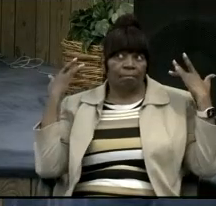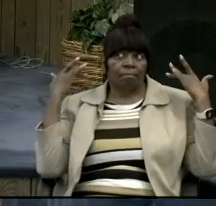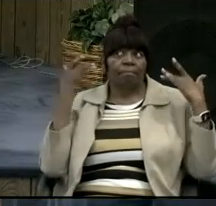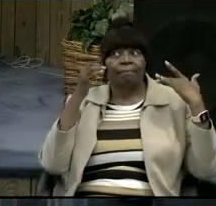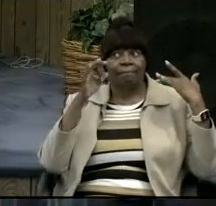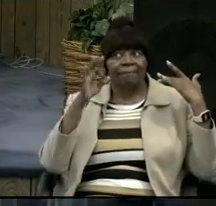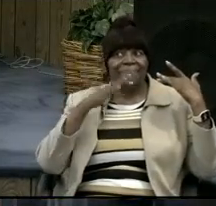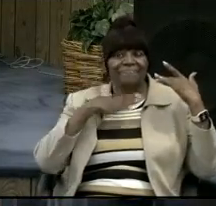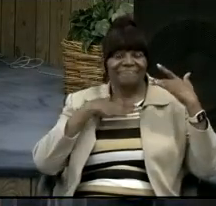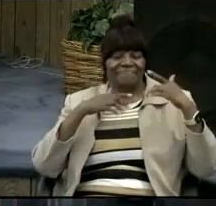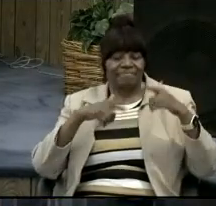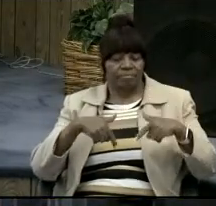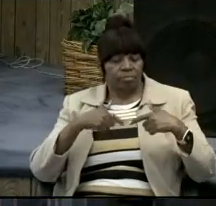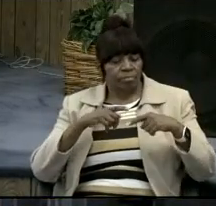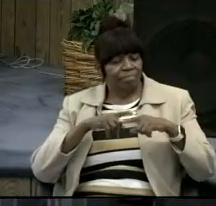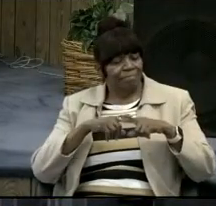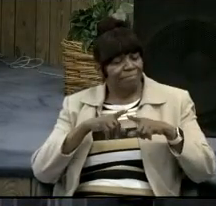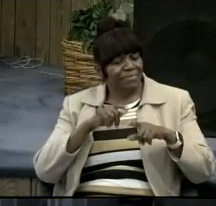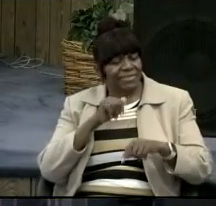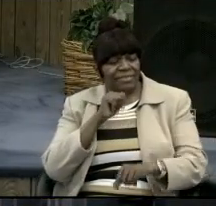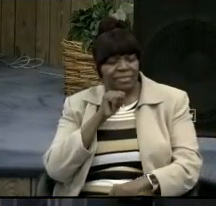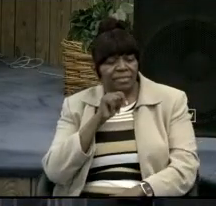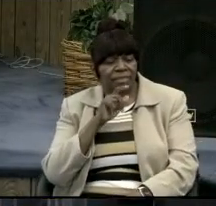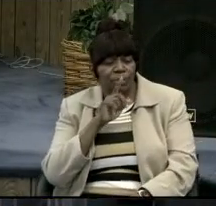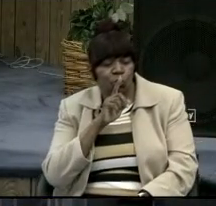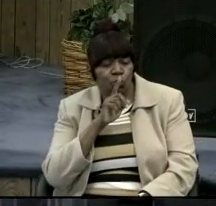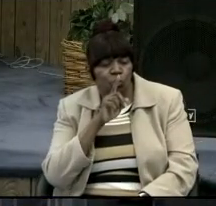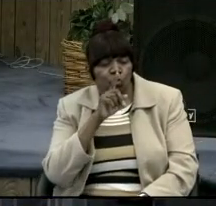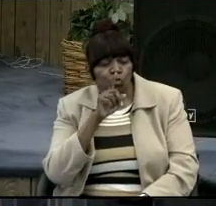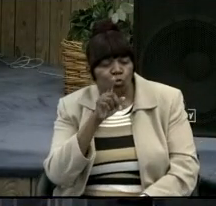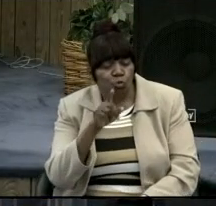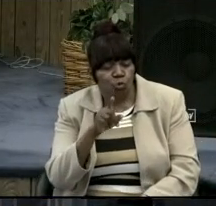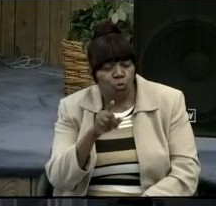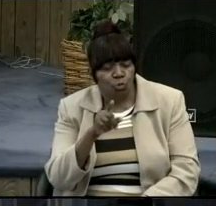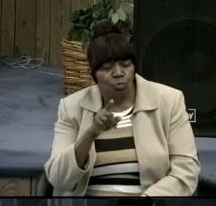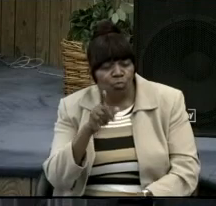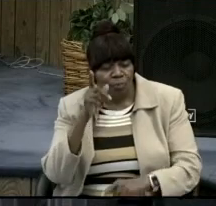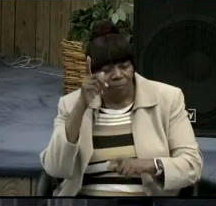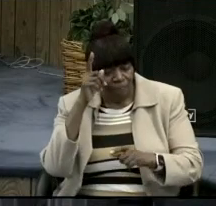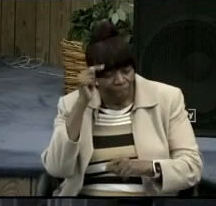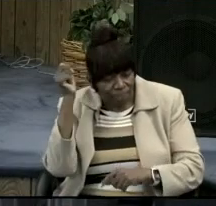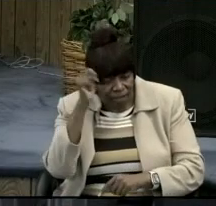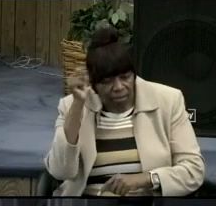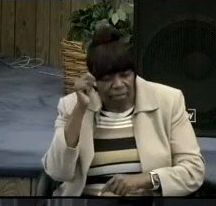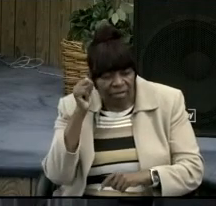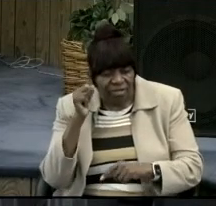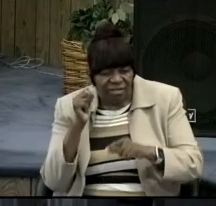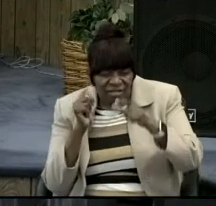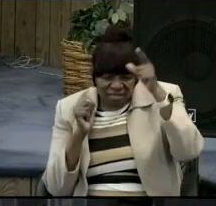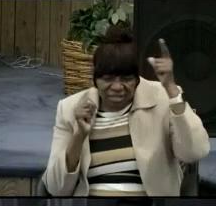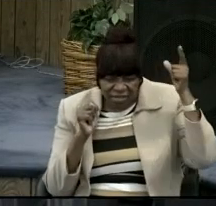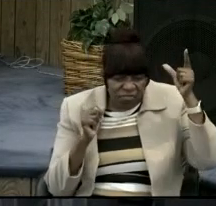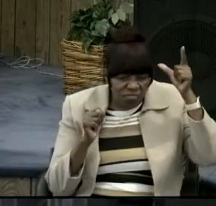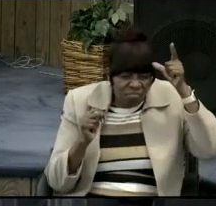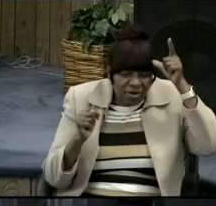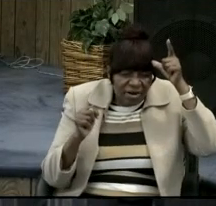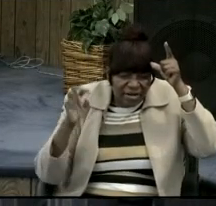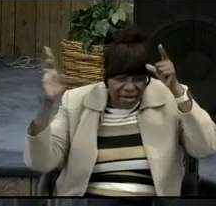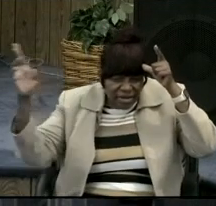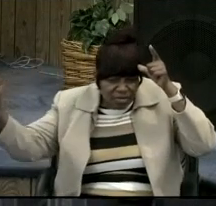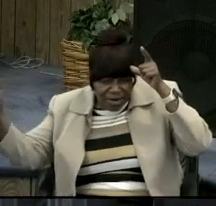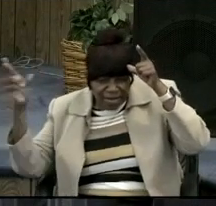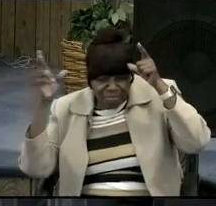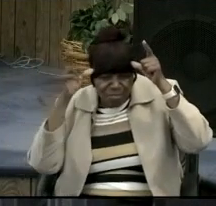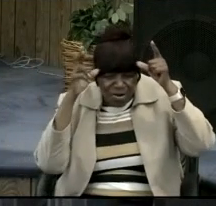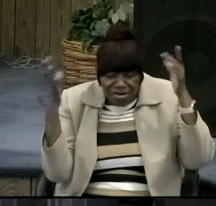of my life. But that's not true. You know, they came up with this theory about left brain and right brain, and it's a